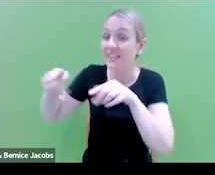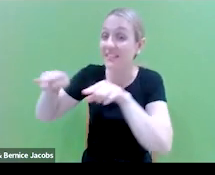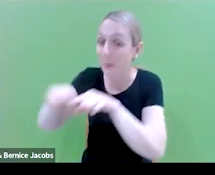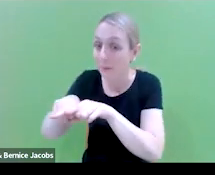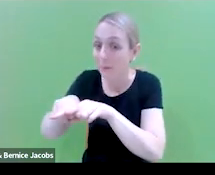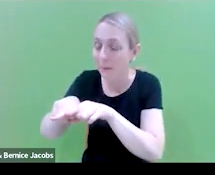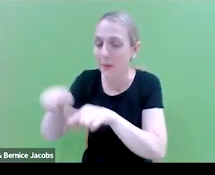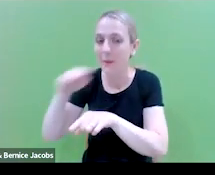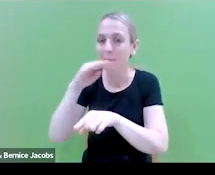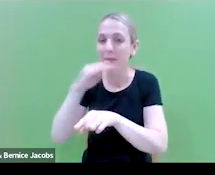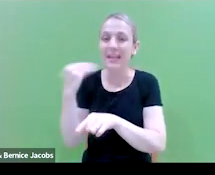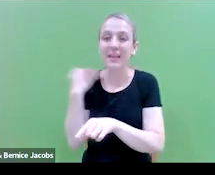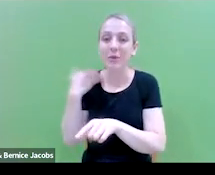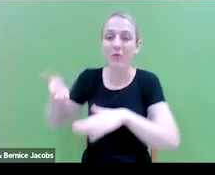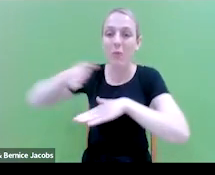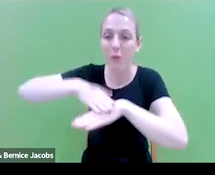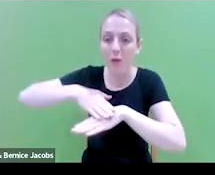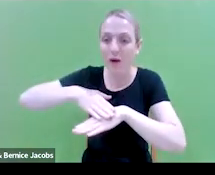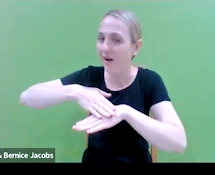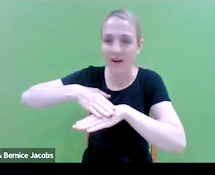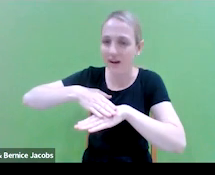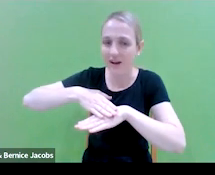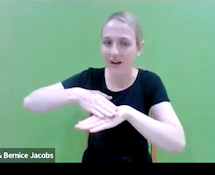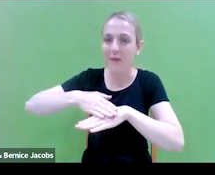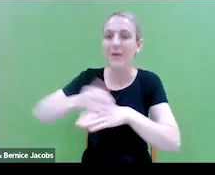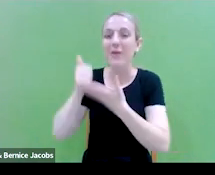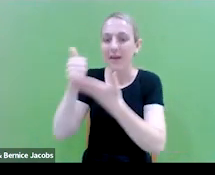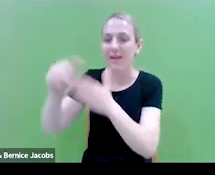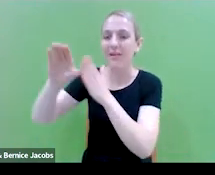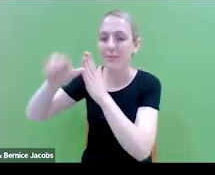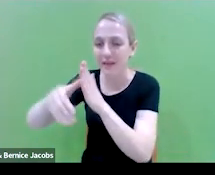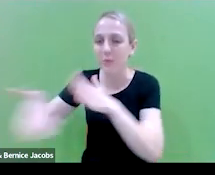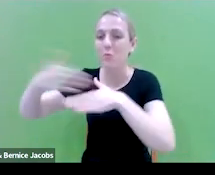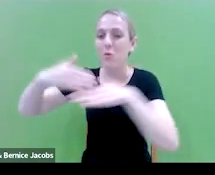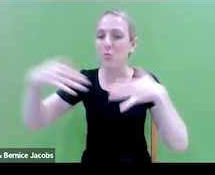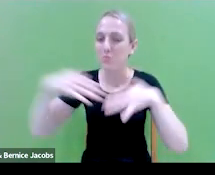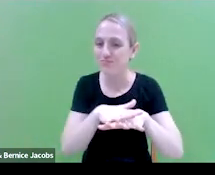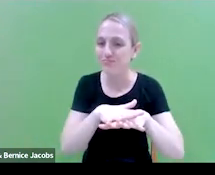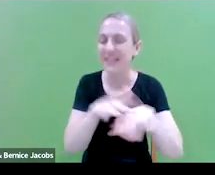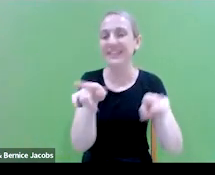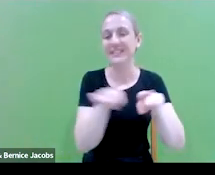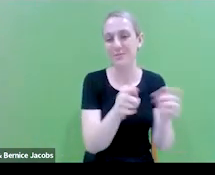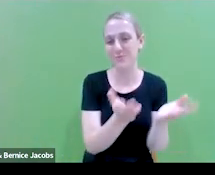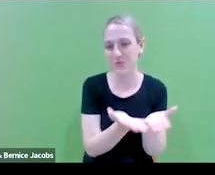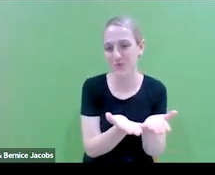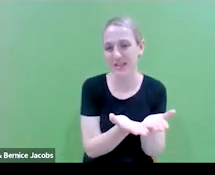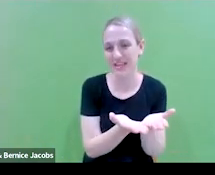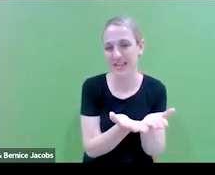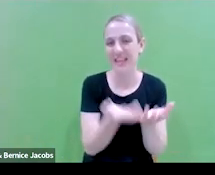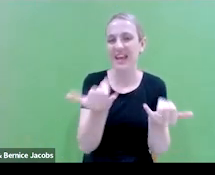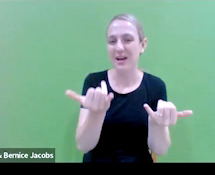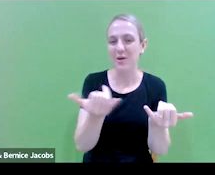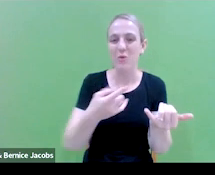costs, but a large impact on people's integration in society. It's the same with schooling. As long as we are still rolling